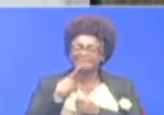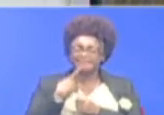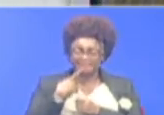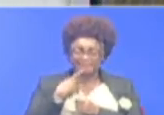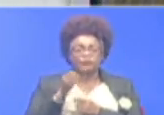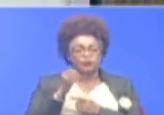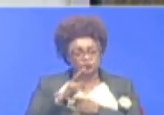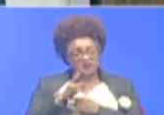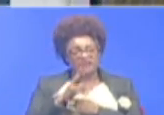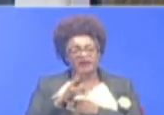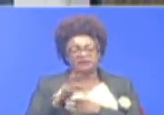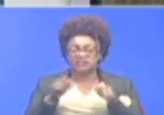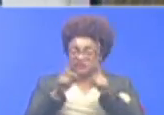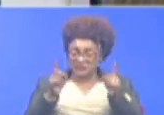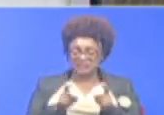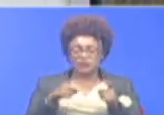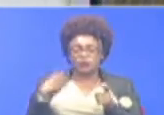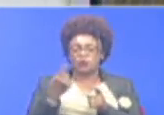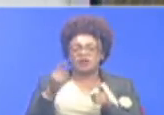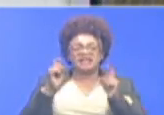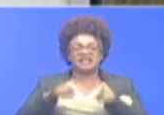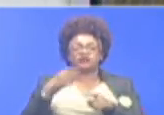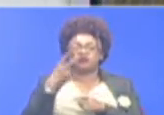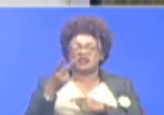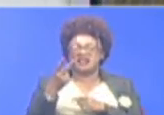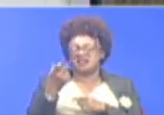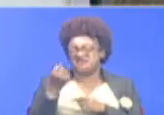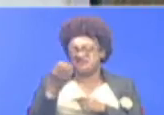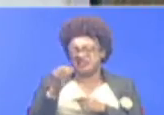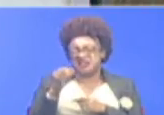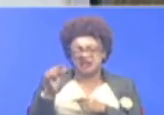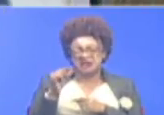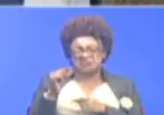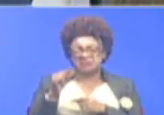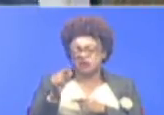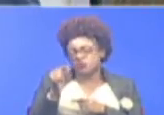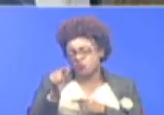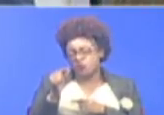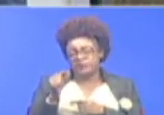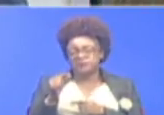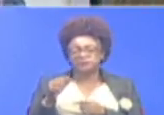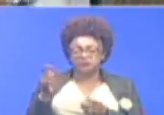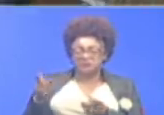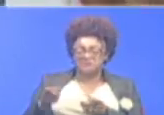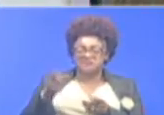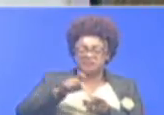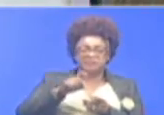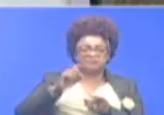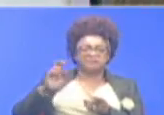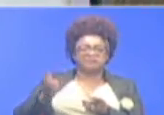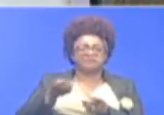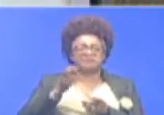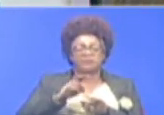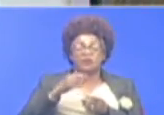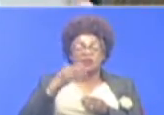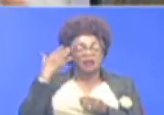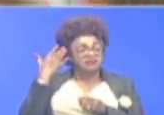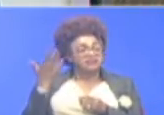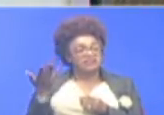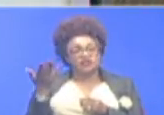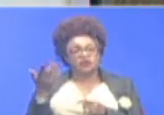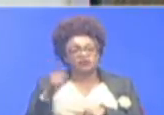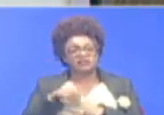brands. So for testing, they only need 250 grams. So it's a small portion that they need for testing. Yes. So we didn't, they didn't know